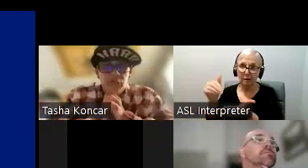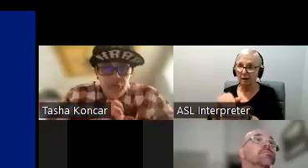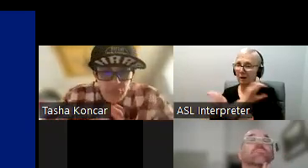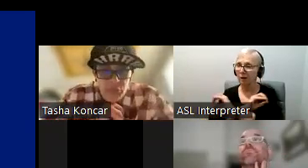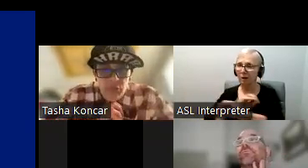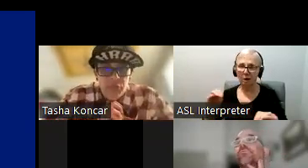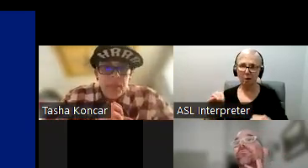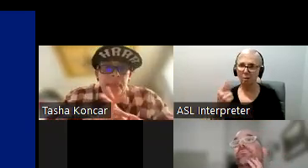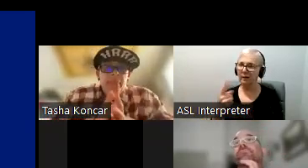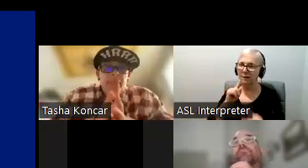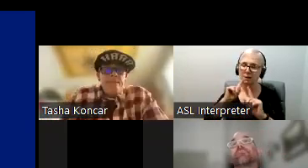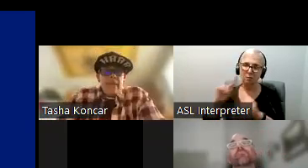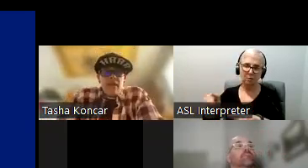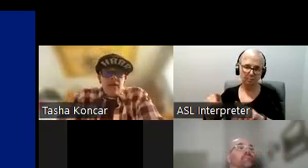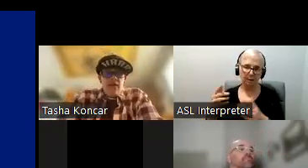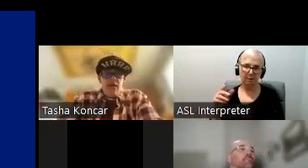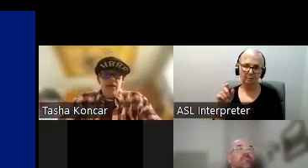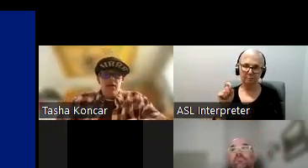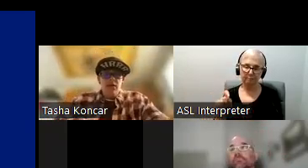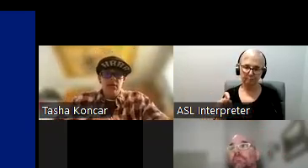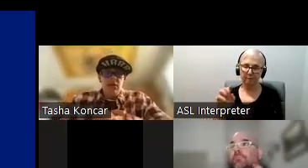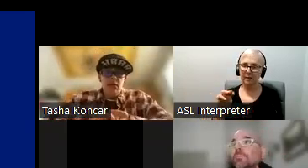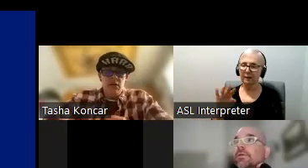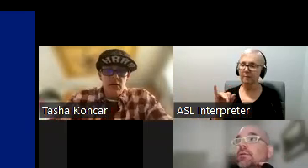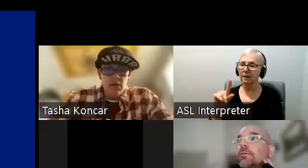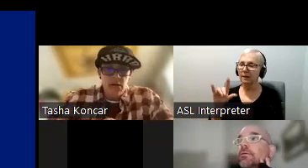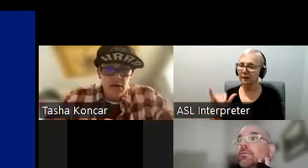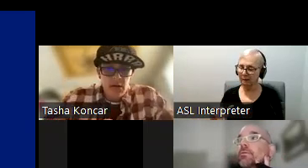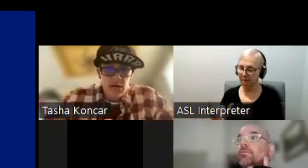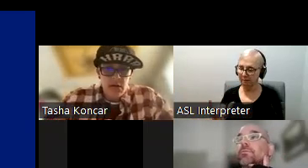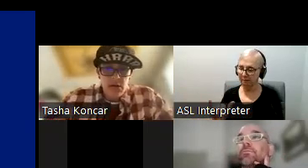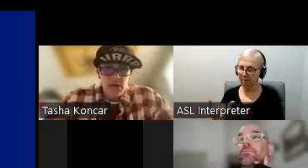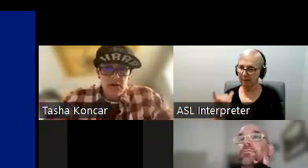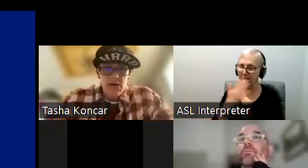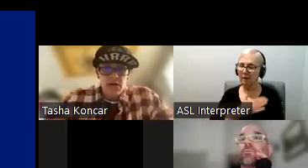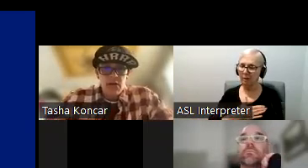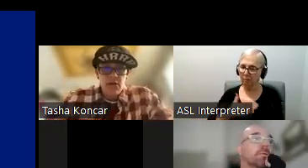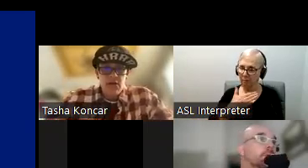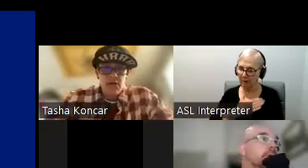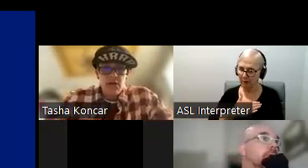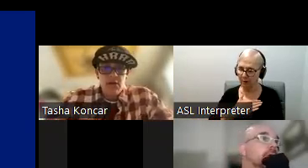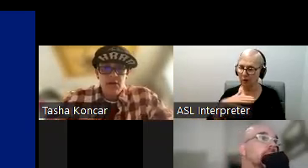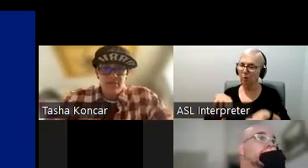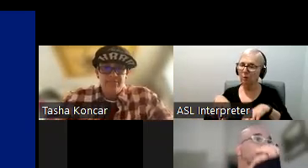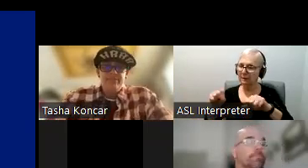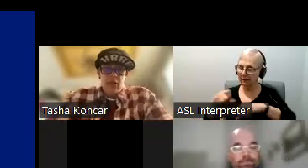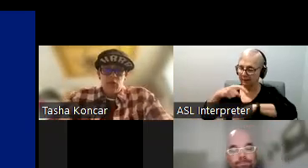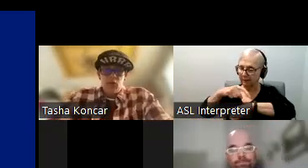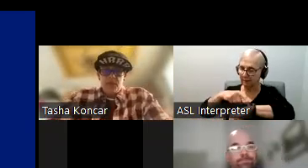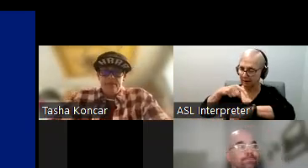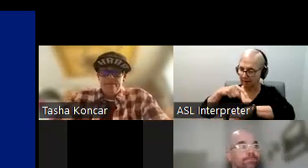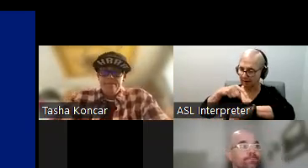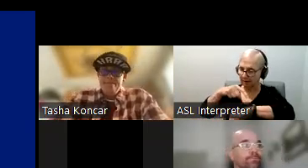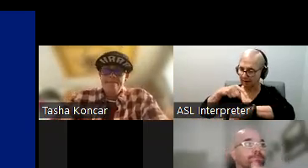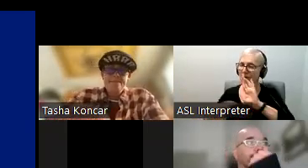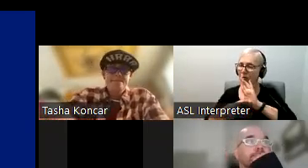is responding. Emily, I appreciate you taking the time to